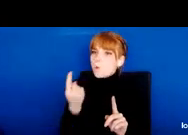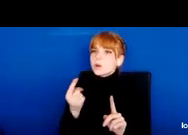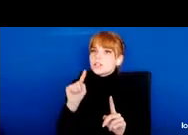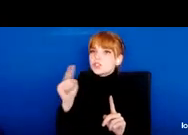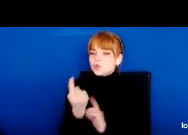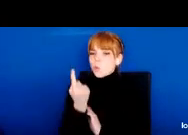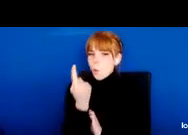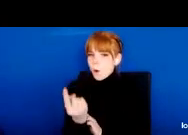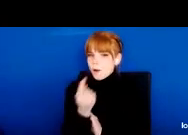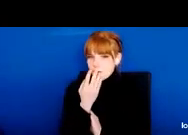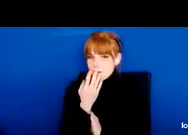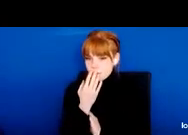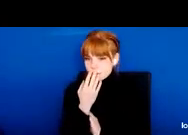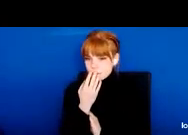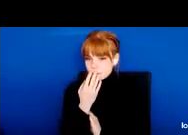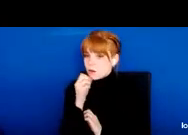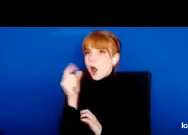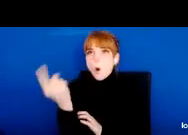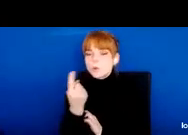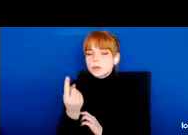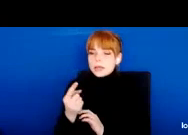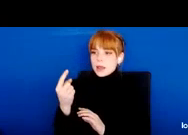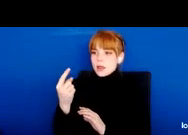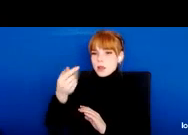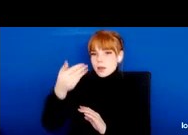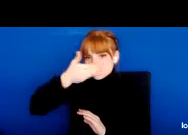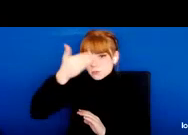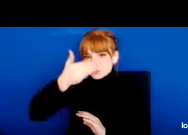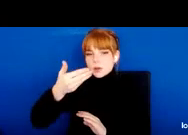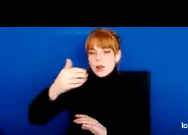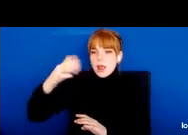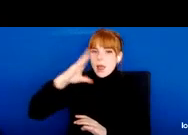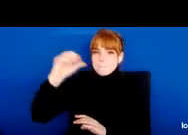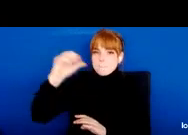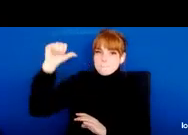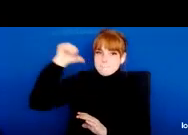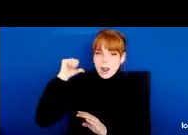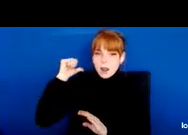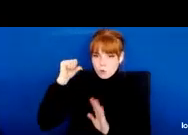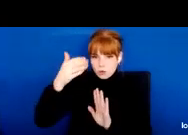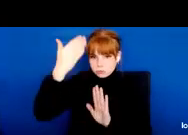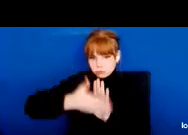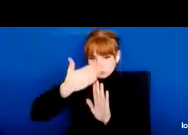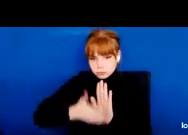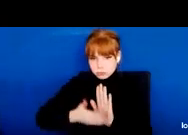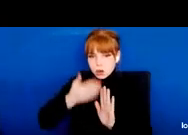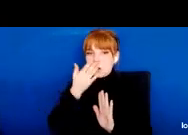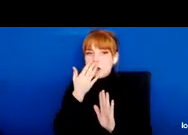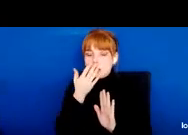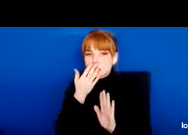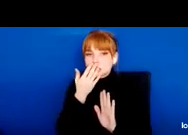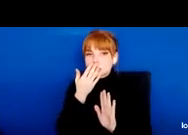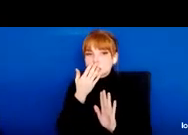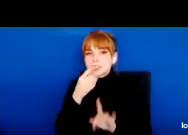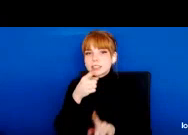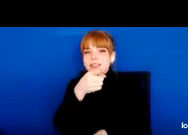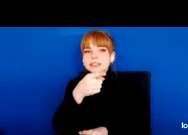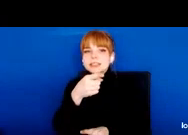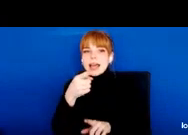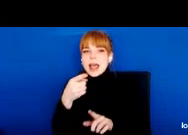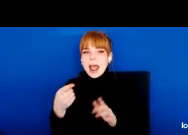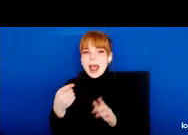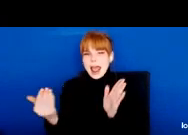always foreground and background. The term that's used in 2.1 is against adjacent colors. So